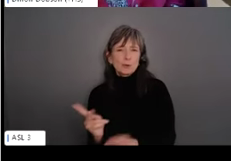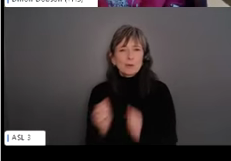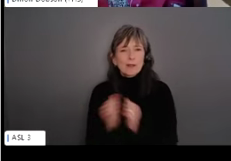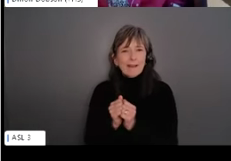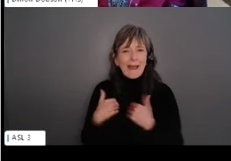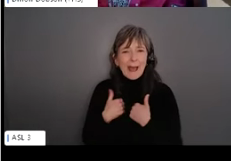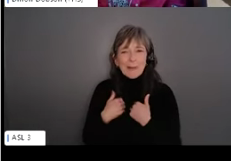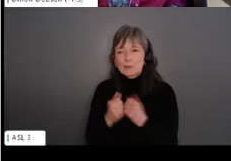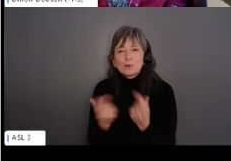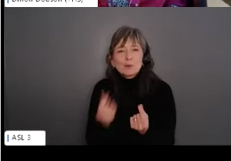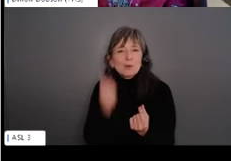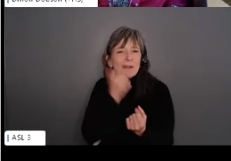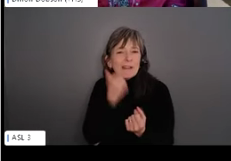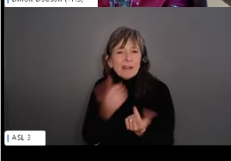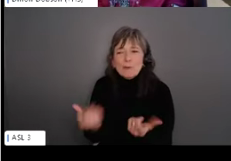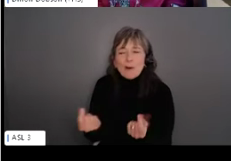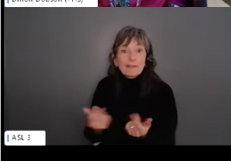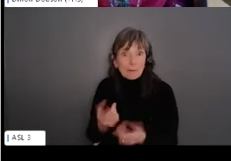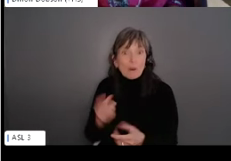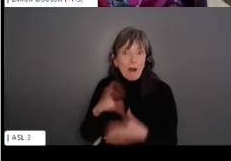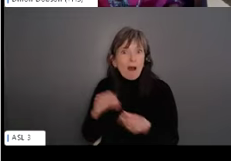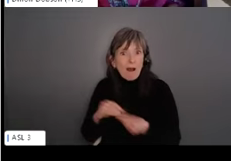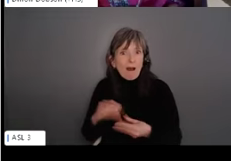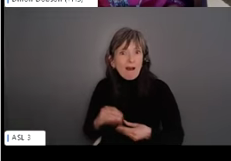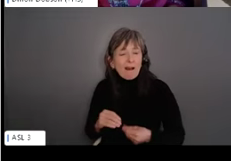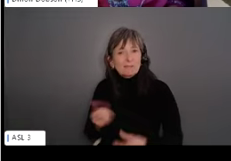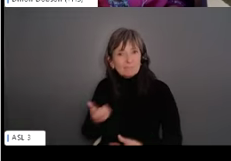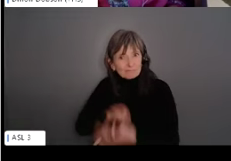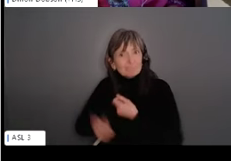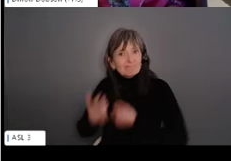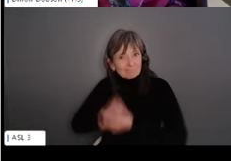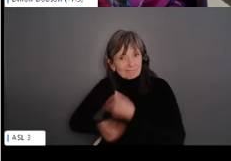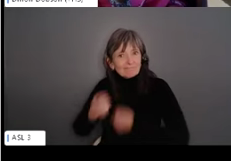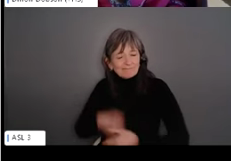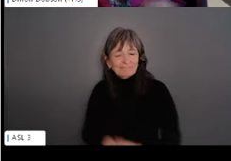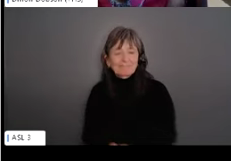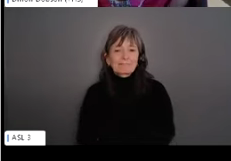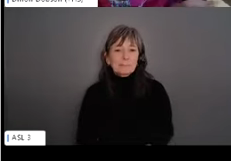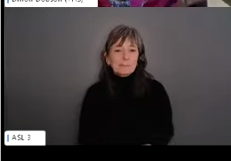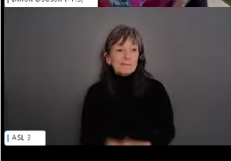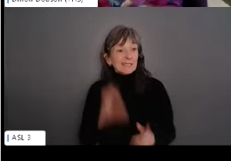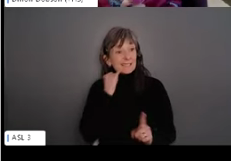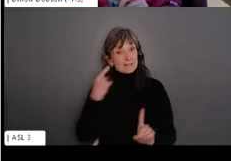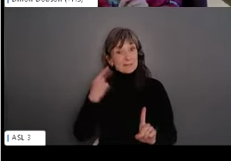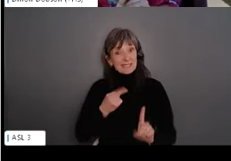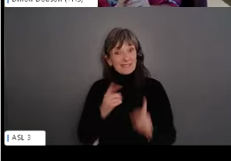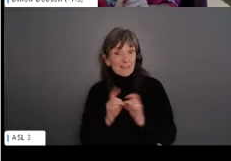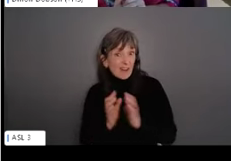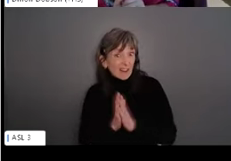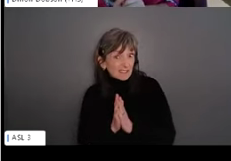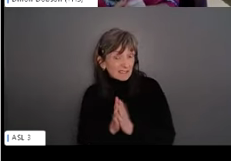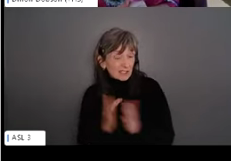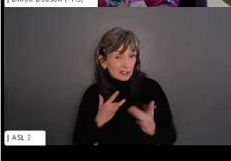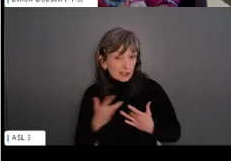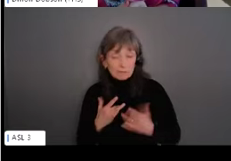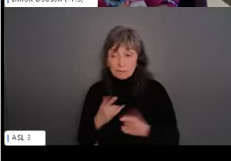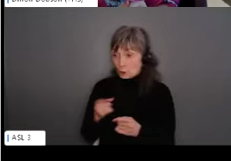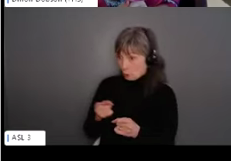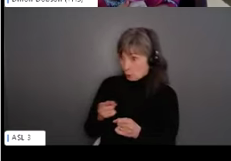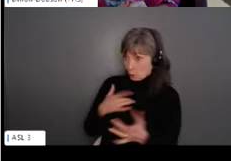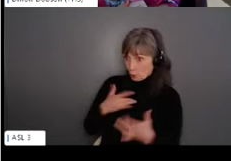between. If we're specifically concerned about violence, do you have a concern for the safety or well-being of your